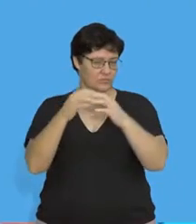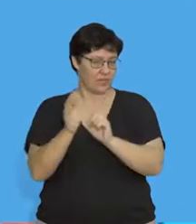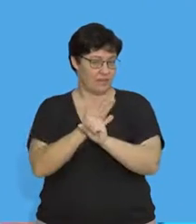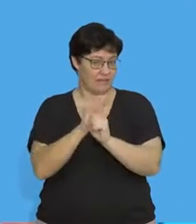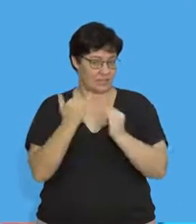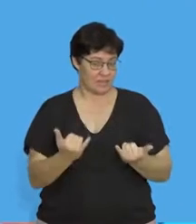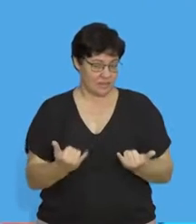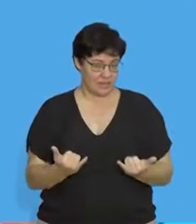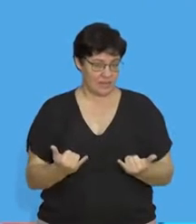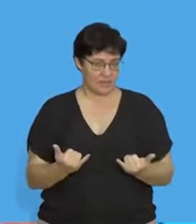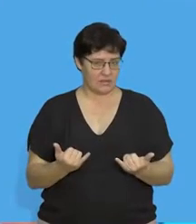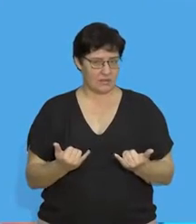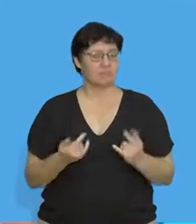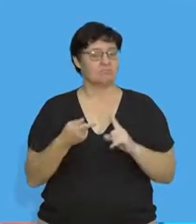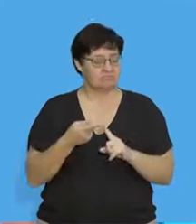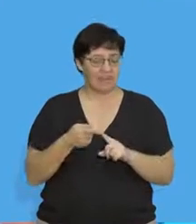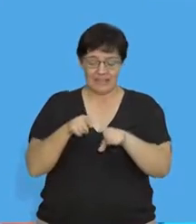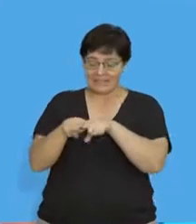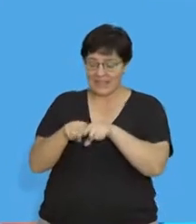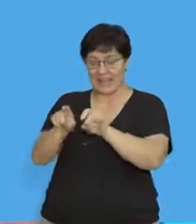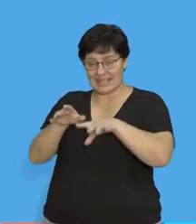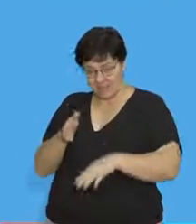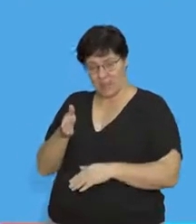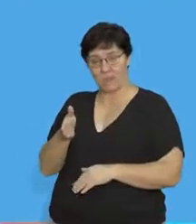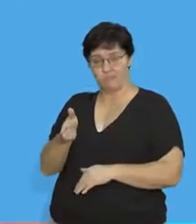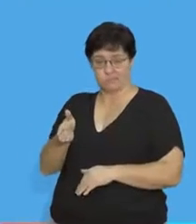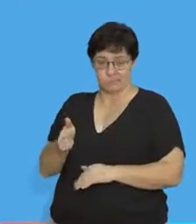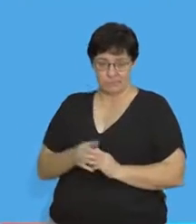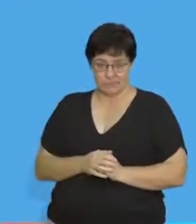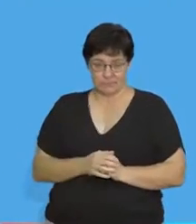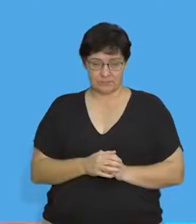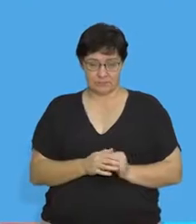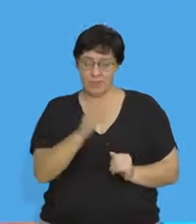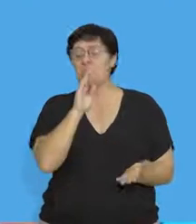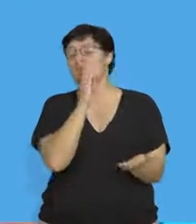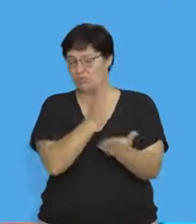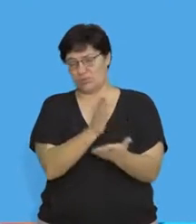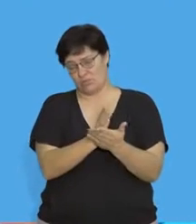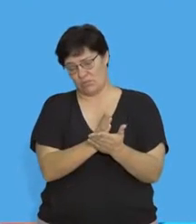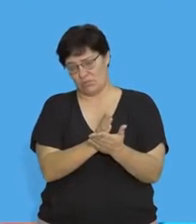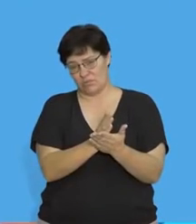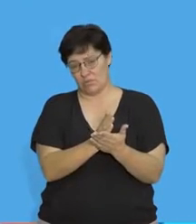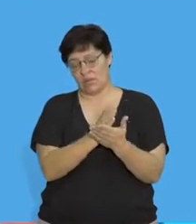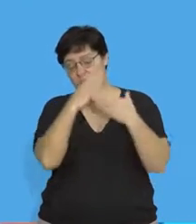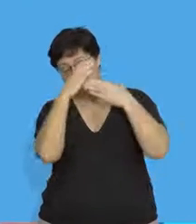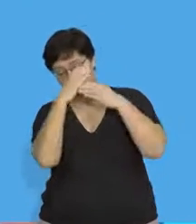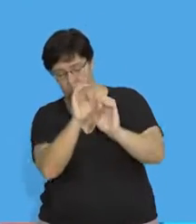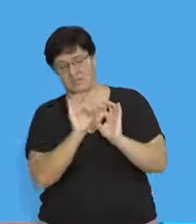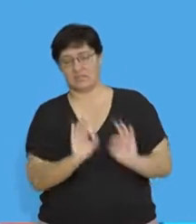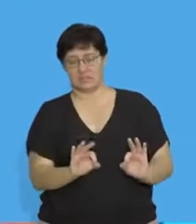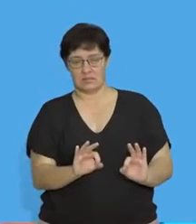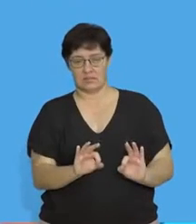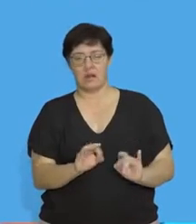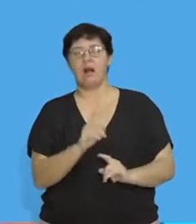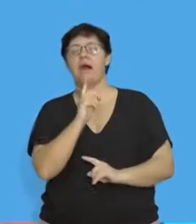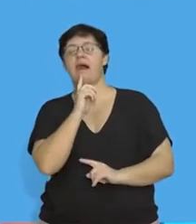covering today comes up in tests and exams. So please make sure that you pay attention and that you learn